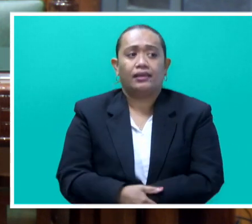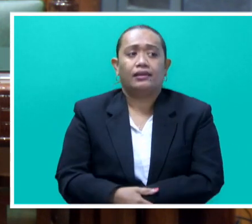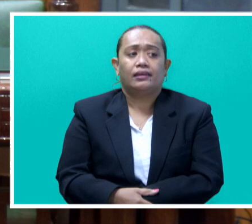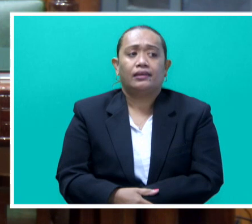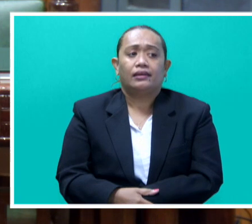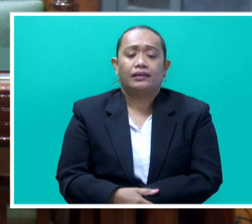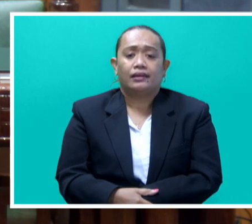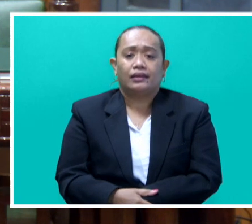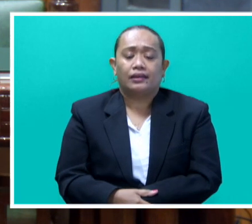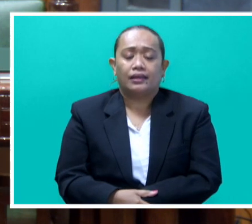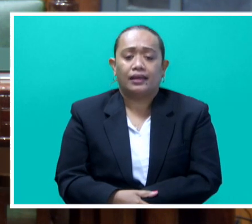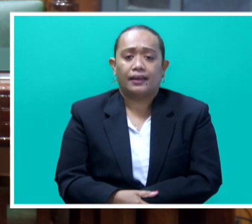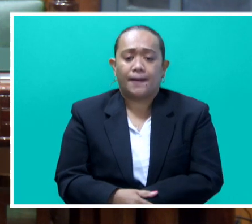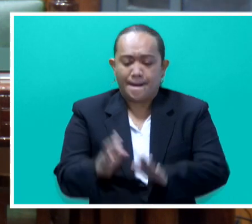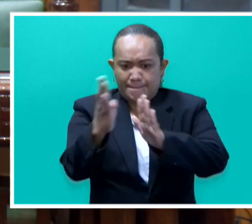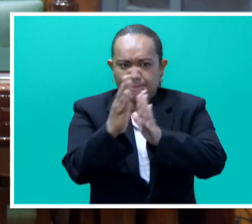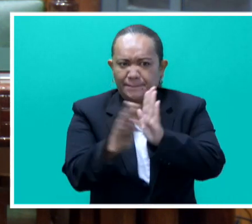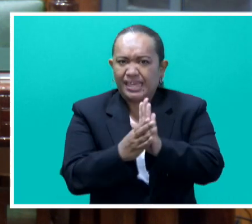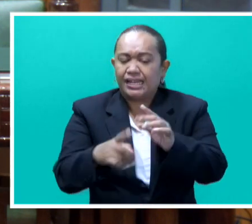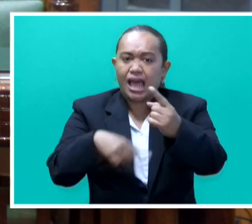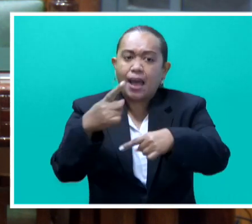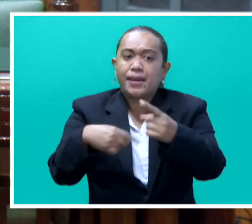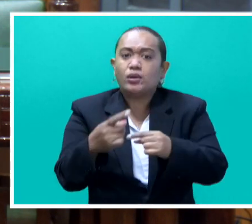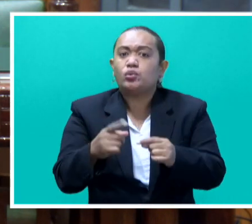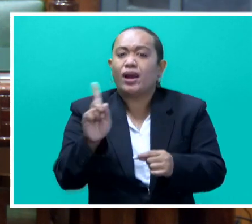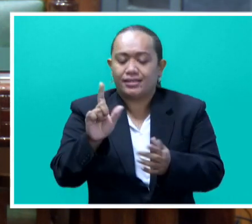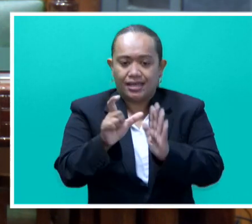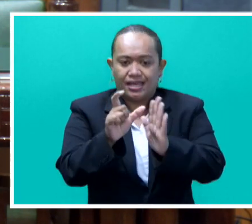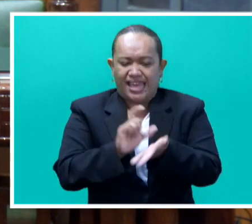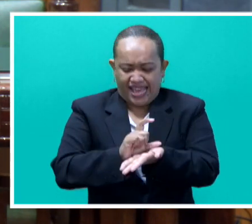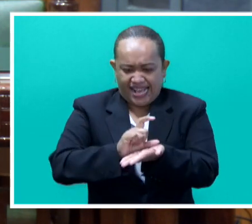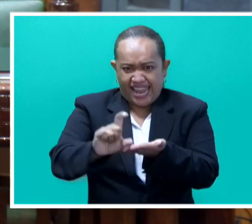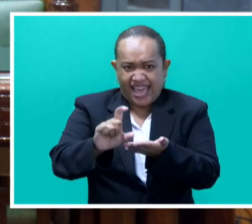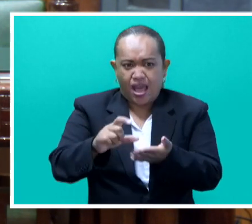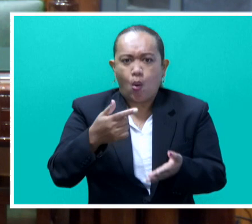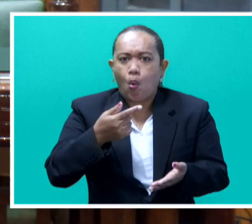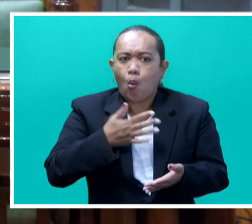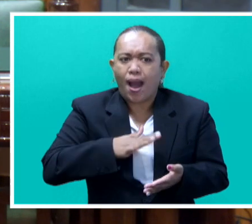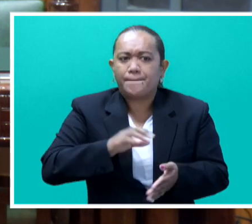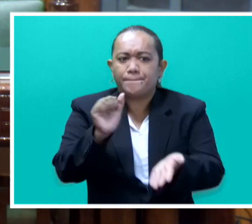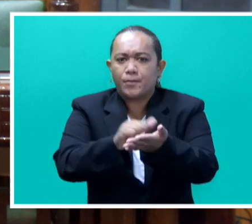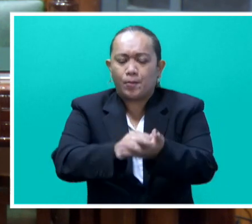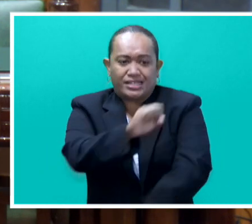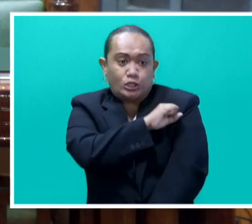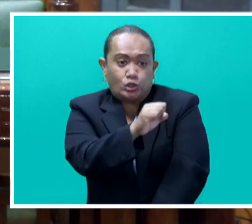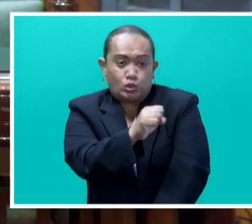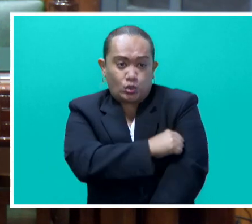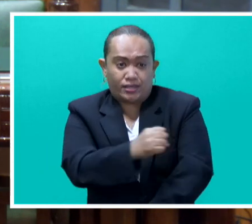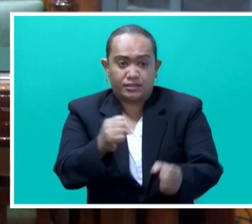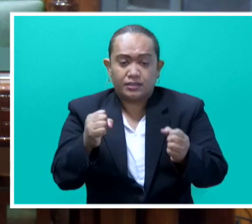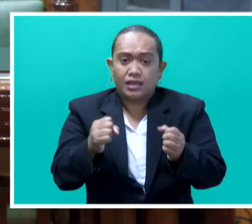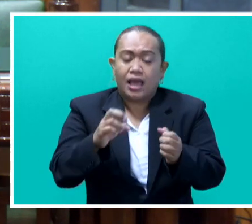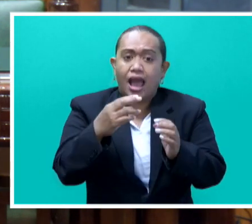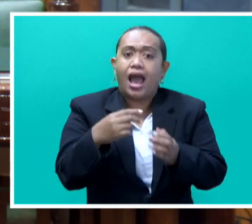will drive substantial changes and clarity in terms of strengthening and modernizing the Department of Town and Country Planning's